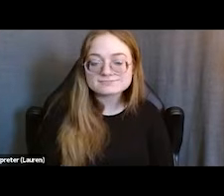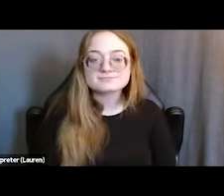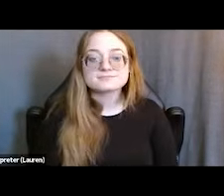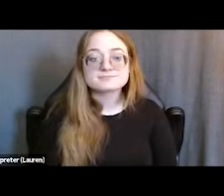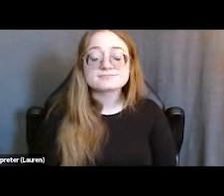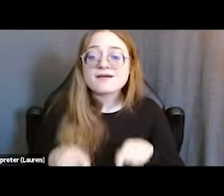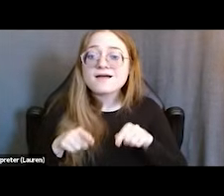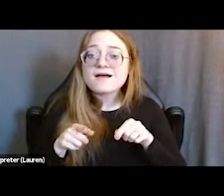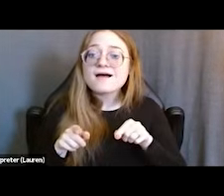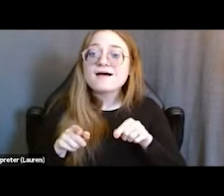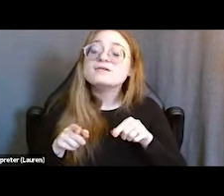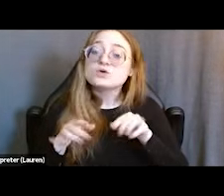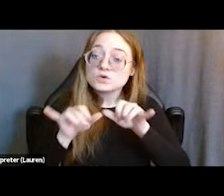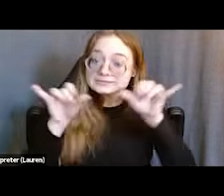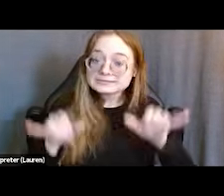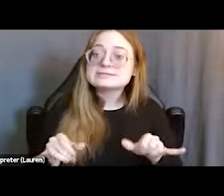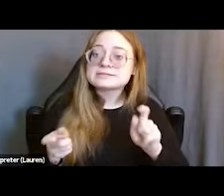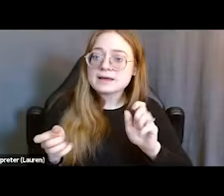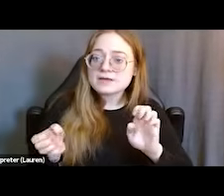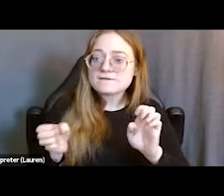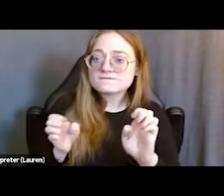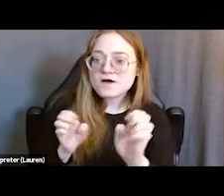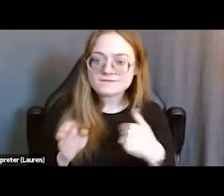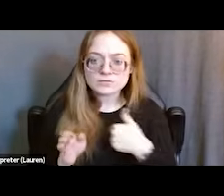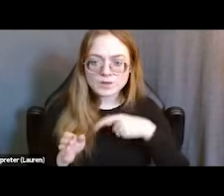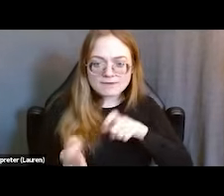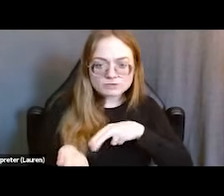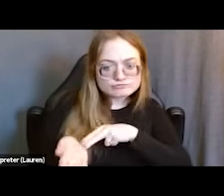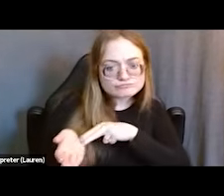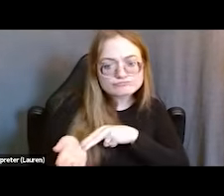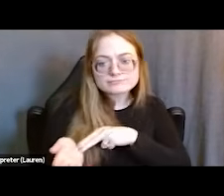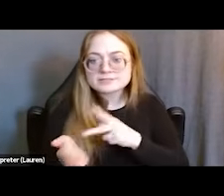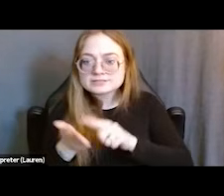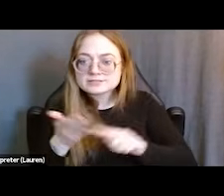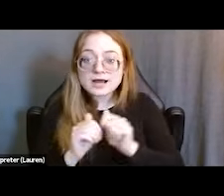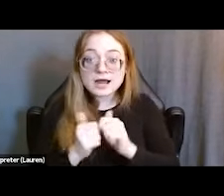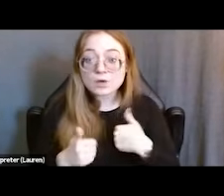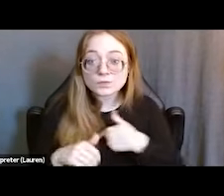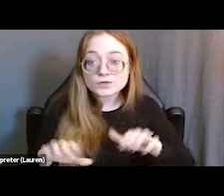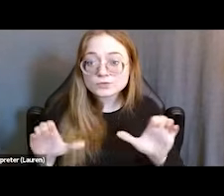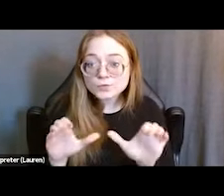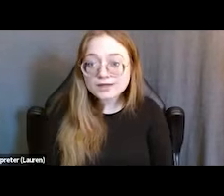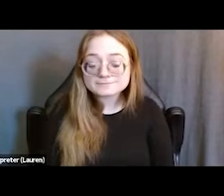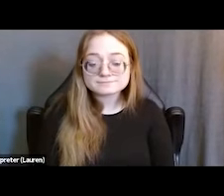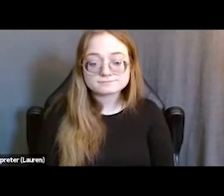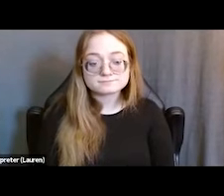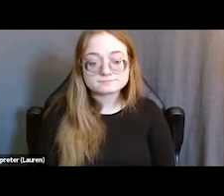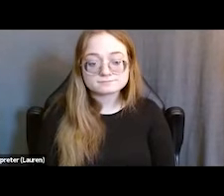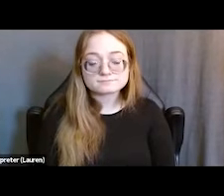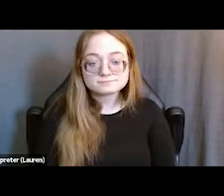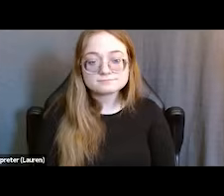evolves, we don't forget to check around and see how we're doing, because that's really important. There's quality,